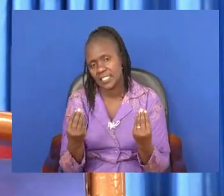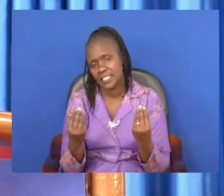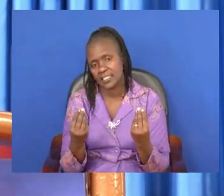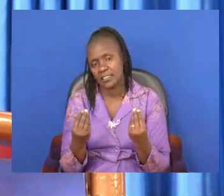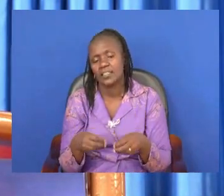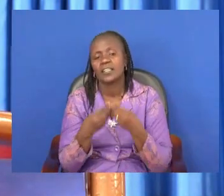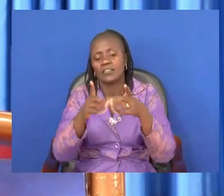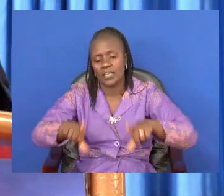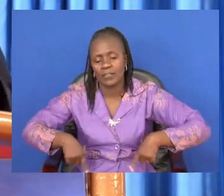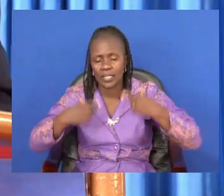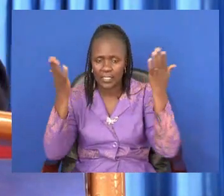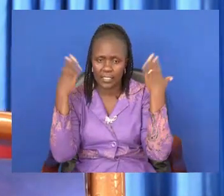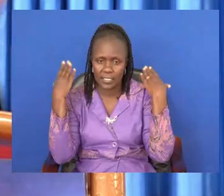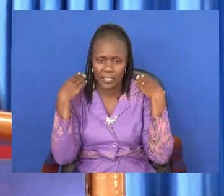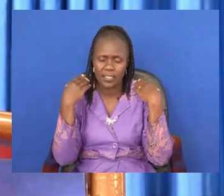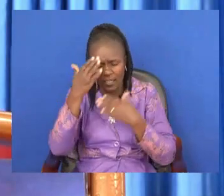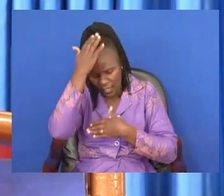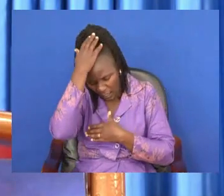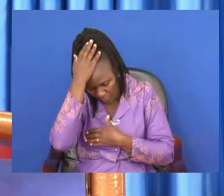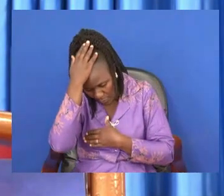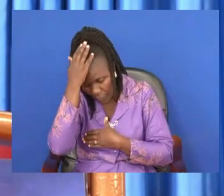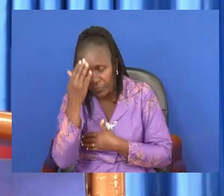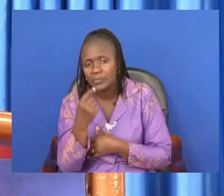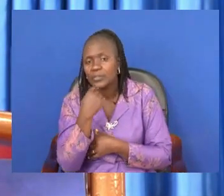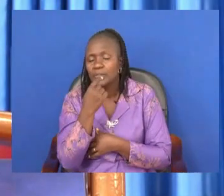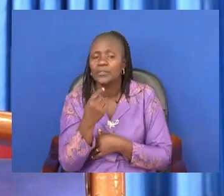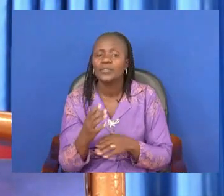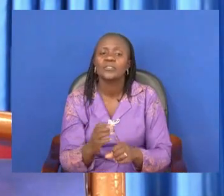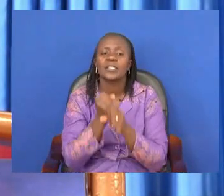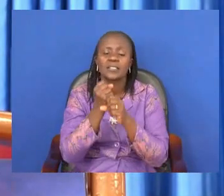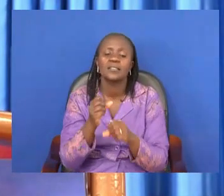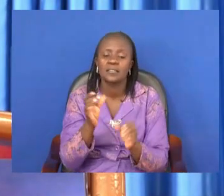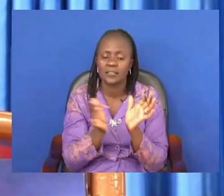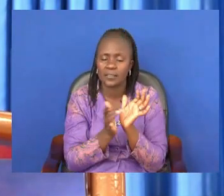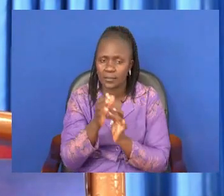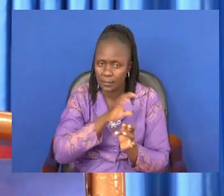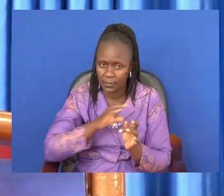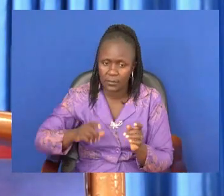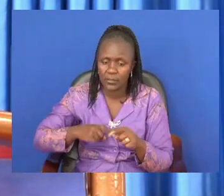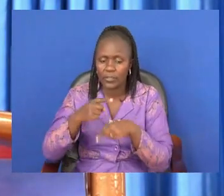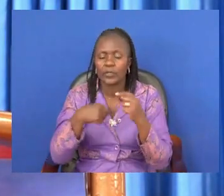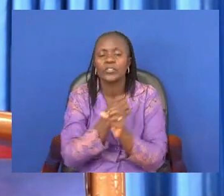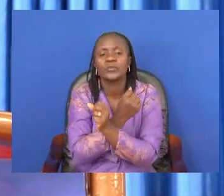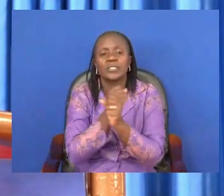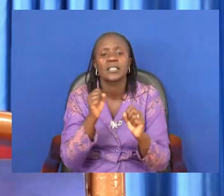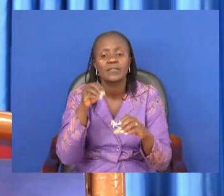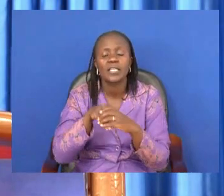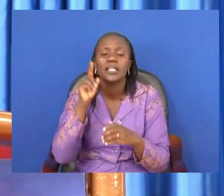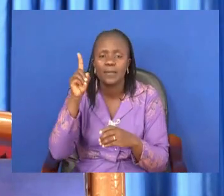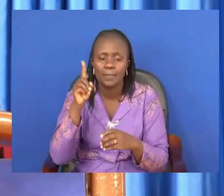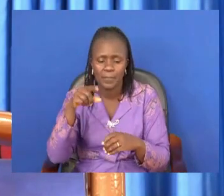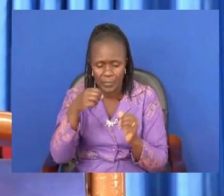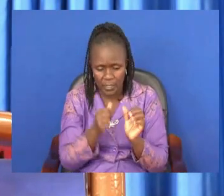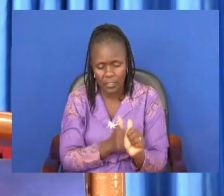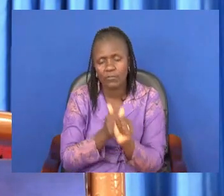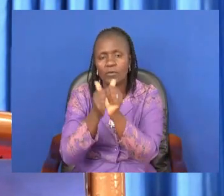eternal lives. He is meek. He is humble. Therefore, when you trust Jesus Christ, we are going to be safe in him. So let us